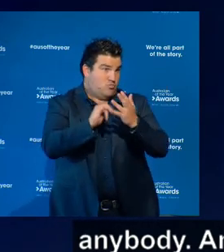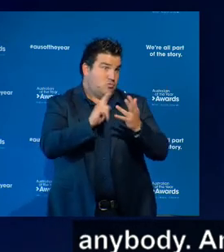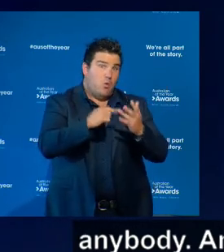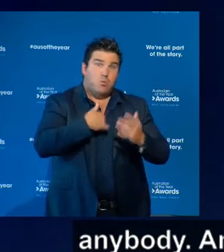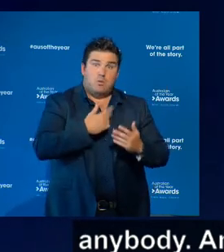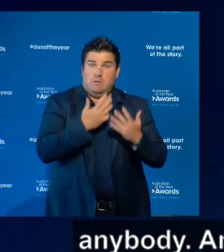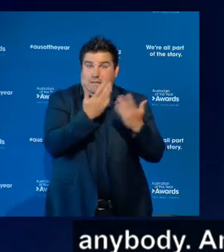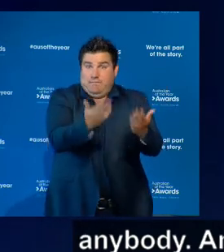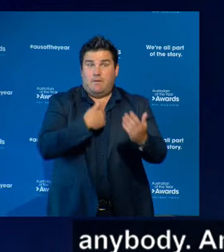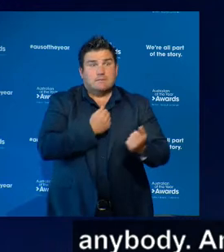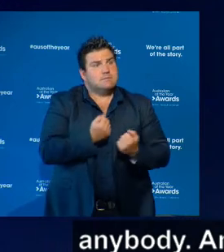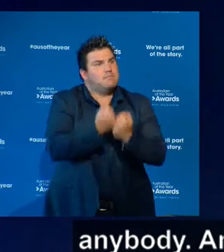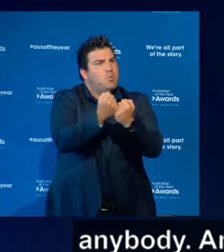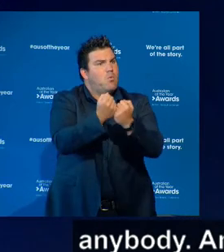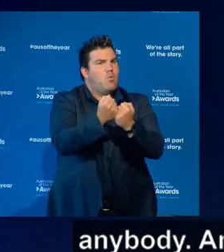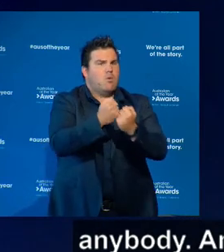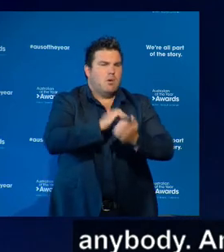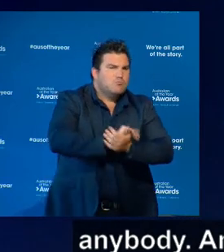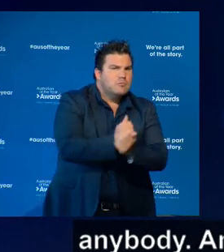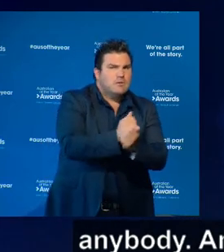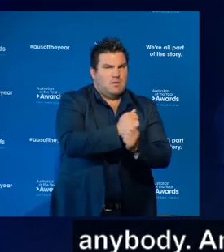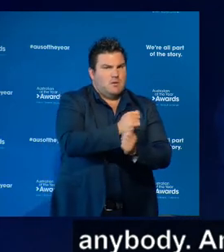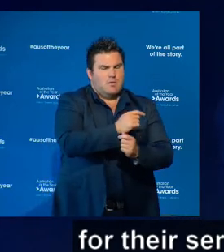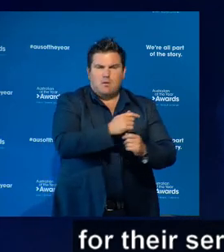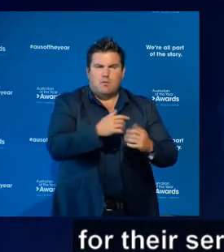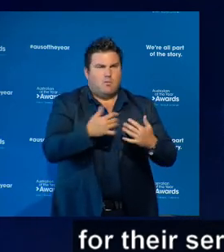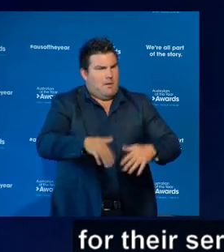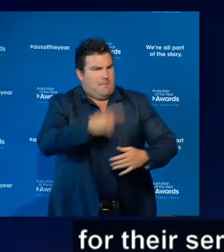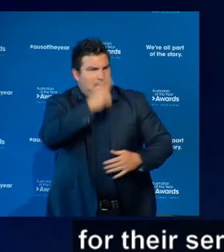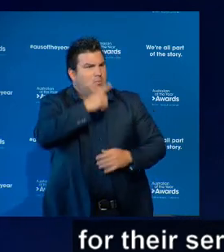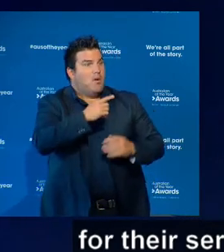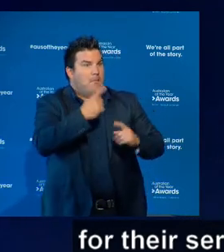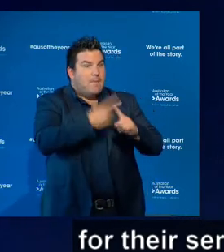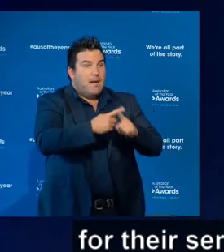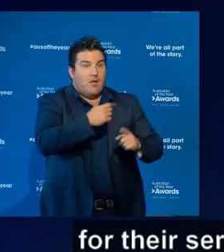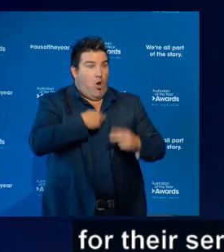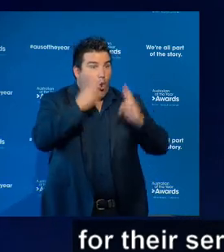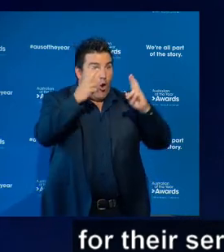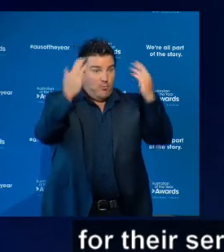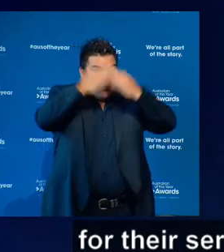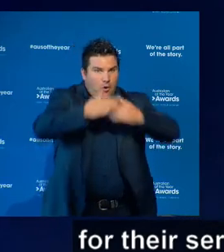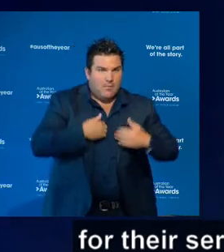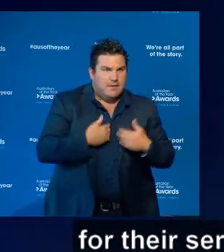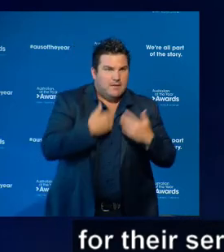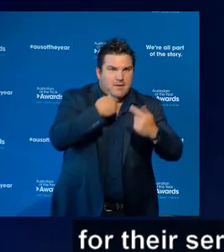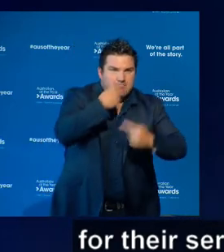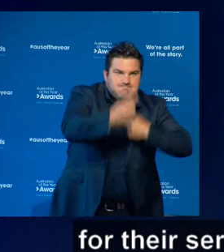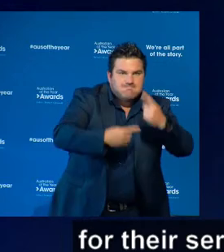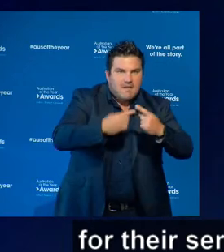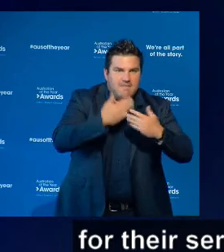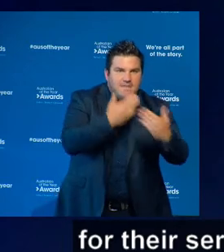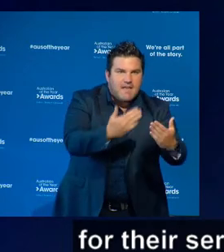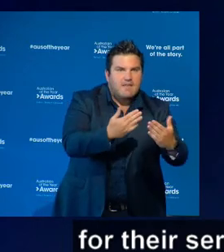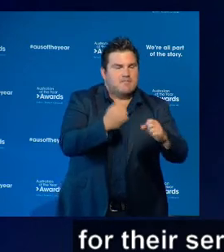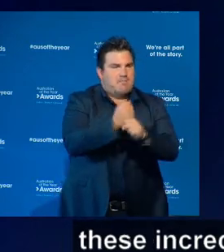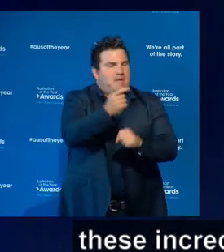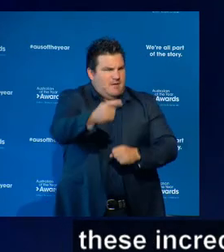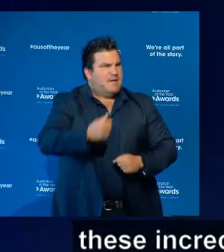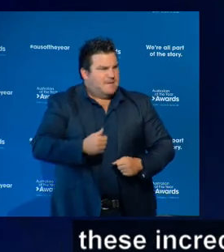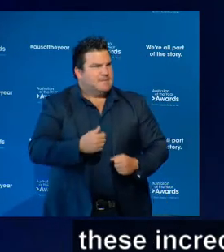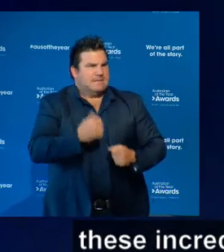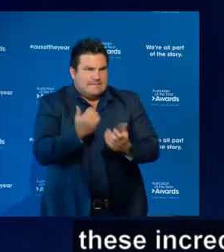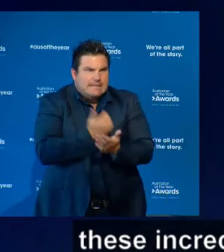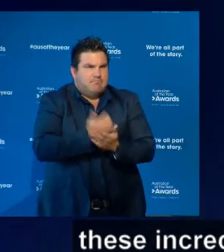support and appreciation for these incredible people, to renew their determination and passion to continue advocating for their